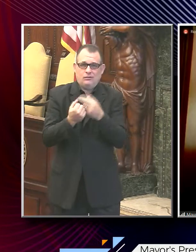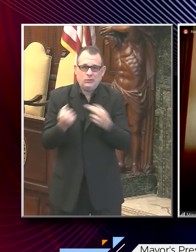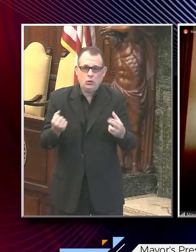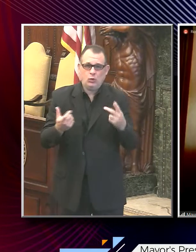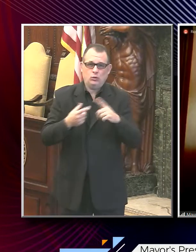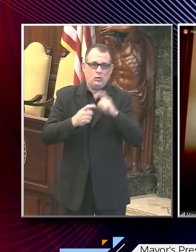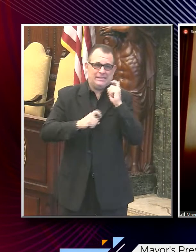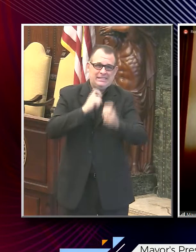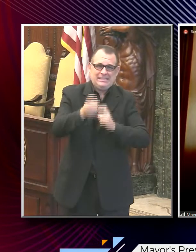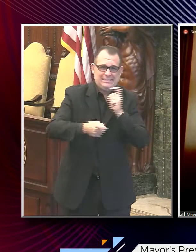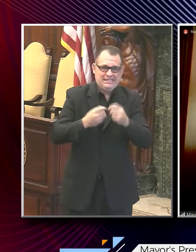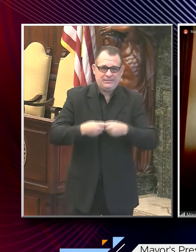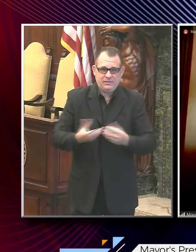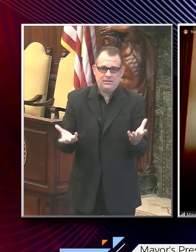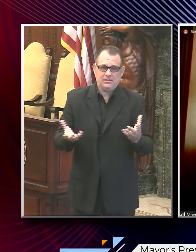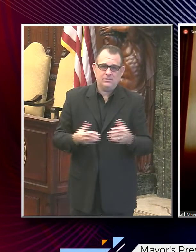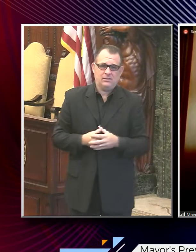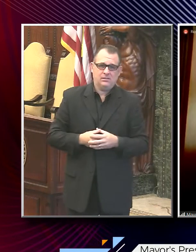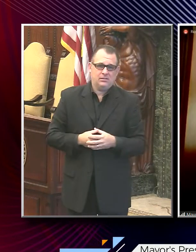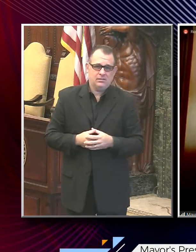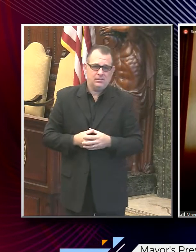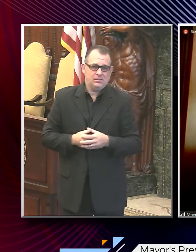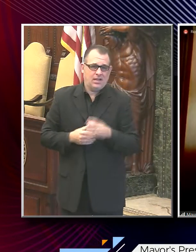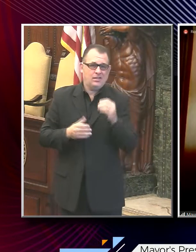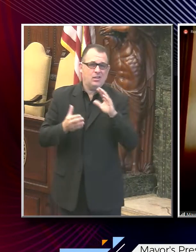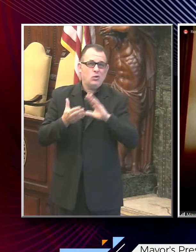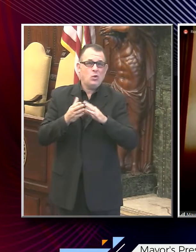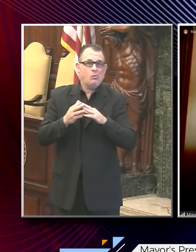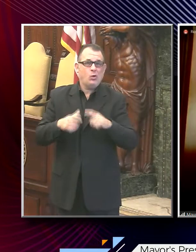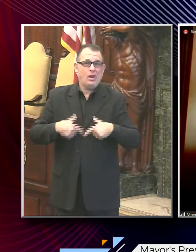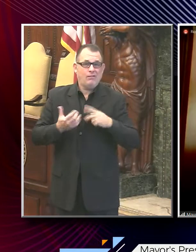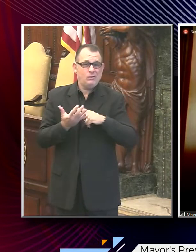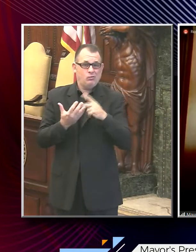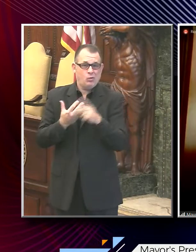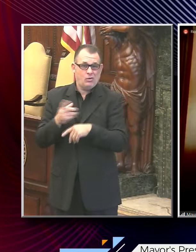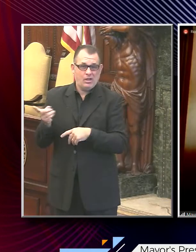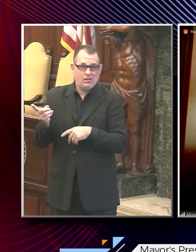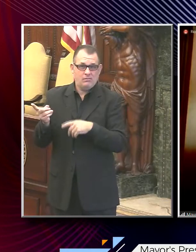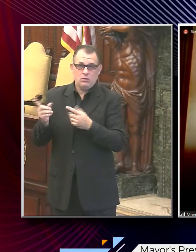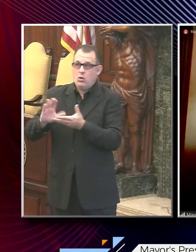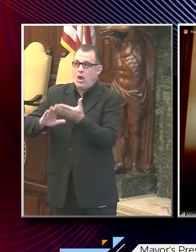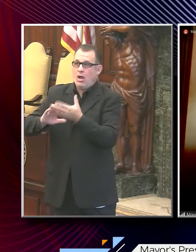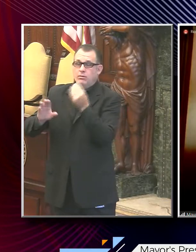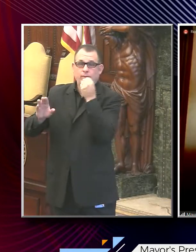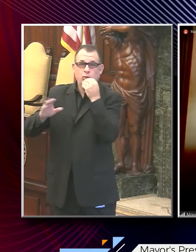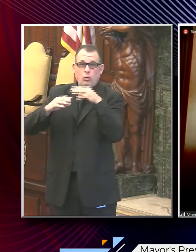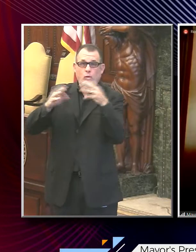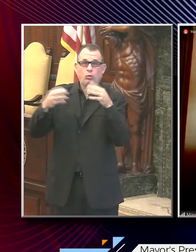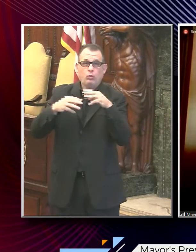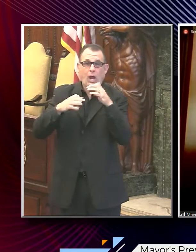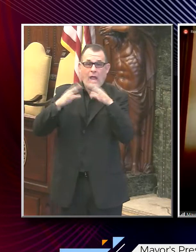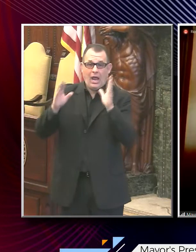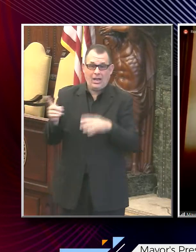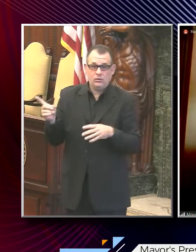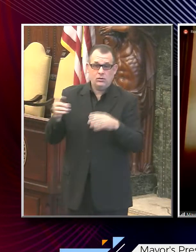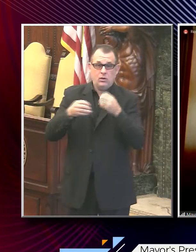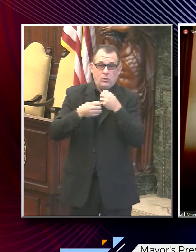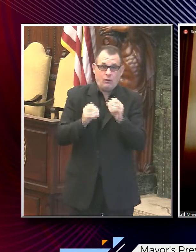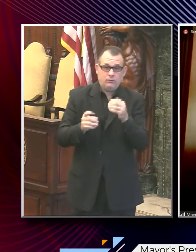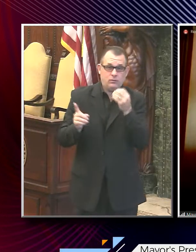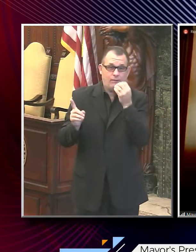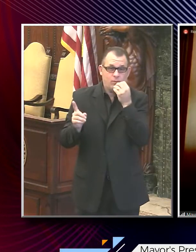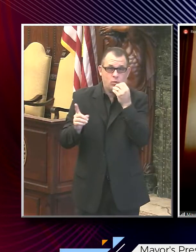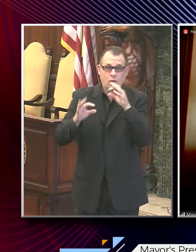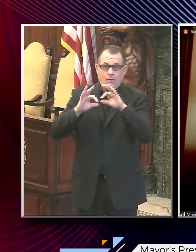Improvement Program, the CLIP program, who operated the food warehouse, and to the Office of Children and Families for centralized coordination and